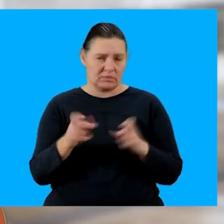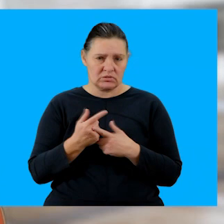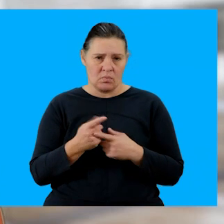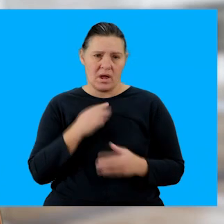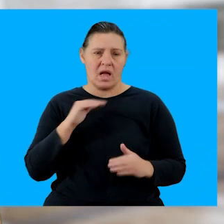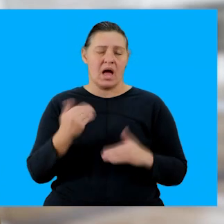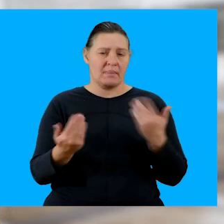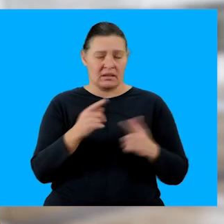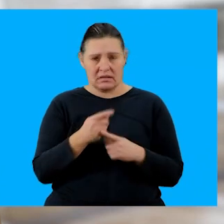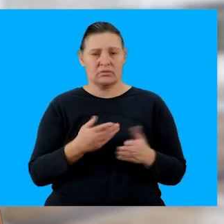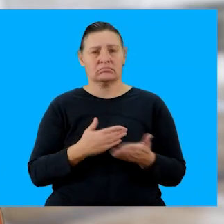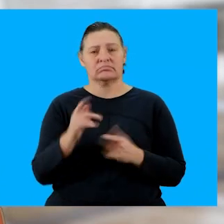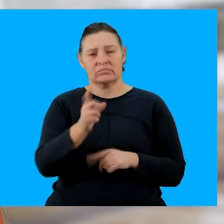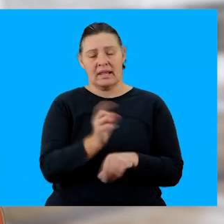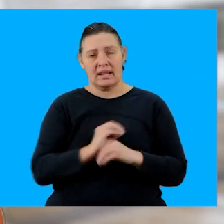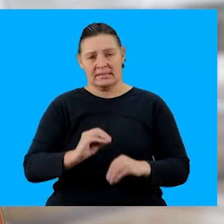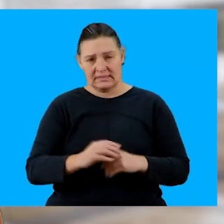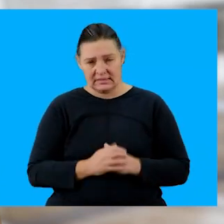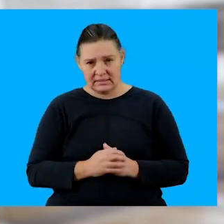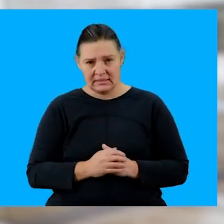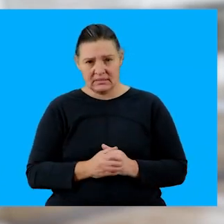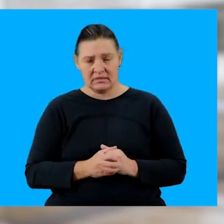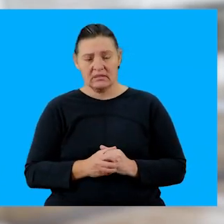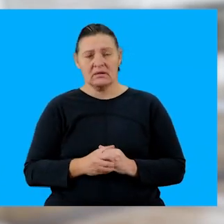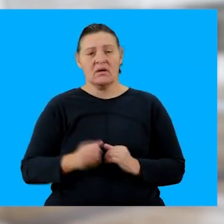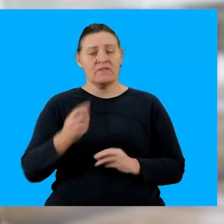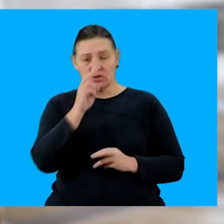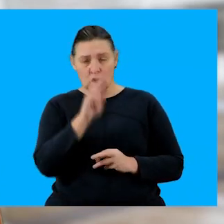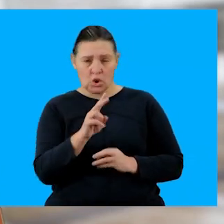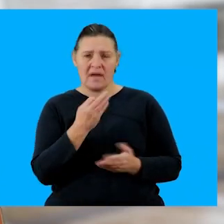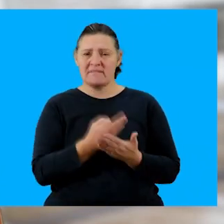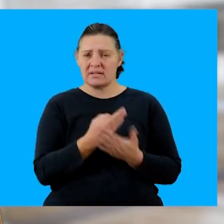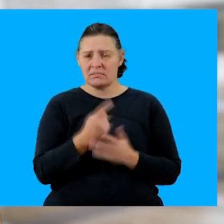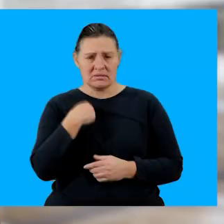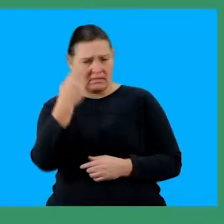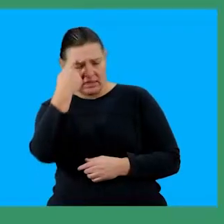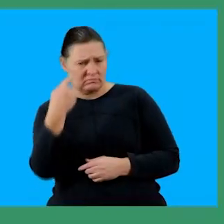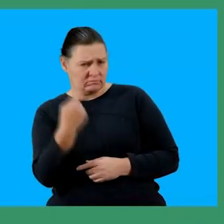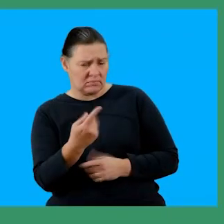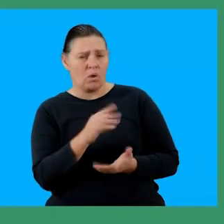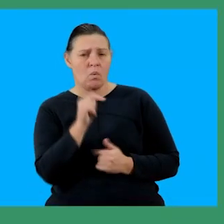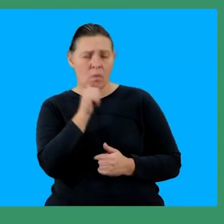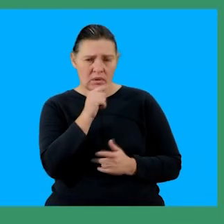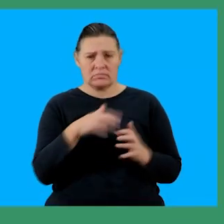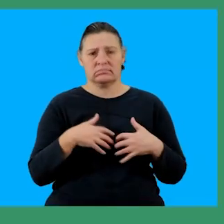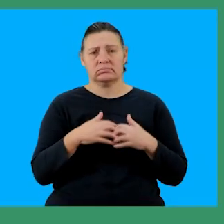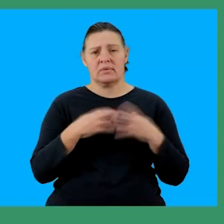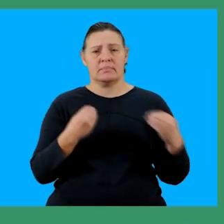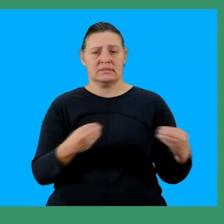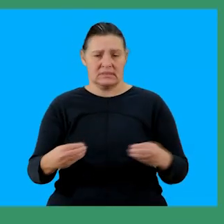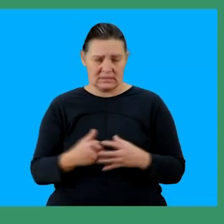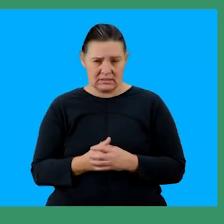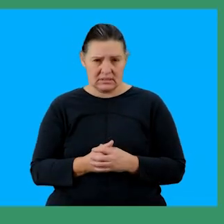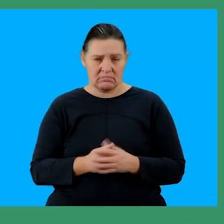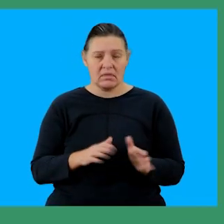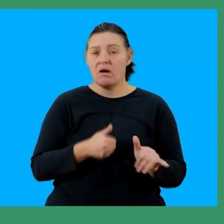subtopics that we are going to unpack during this lesson. We will first look at the factors that must be considered when initiating